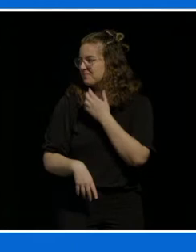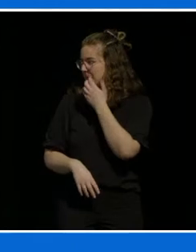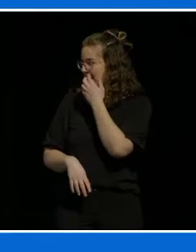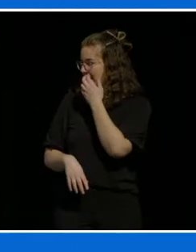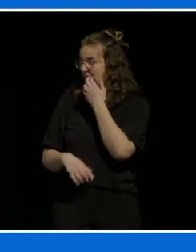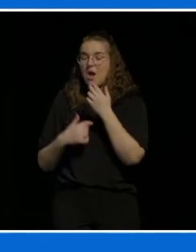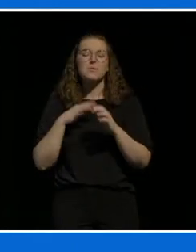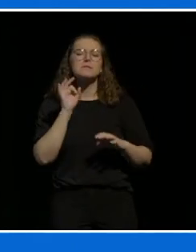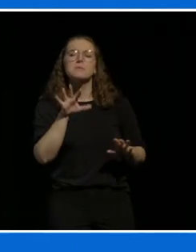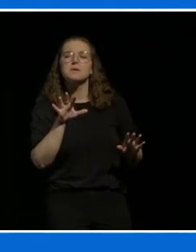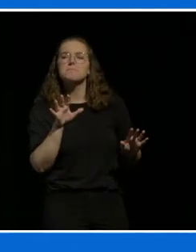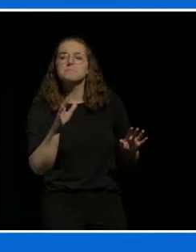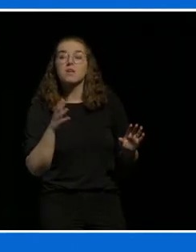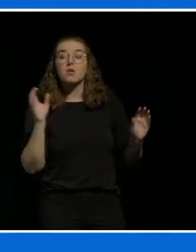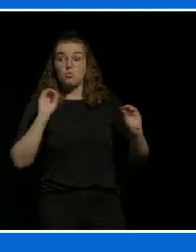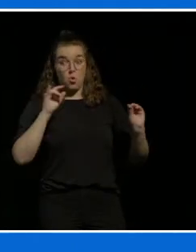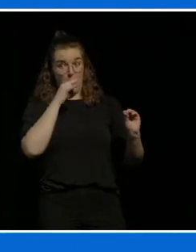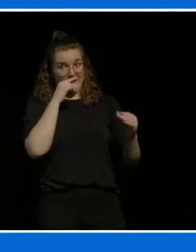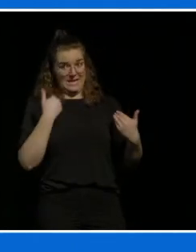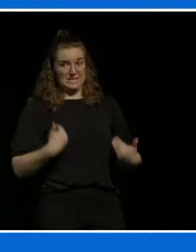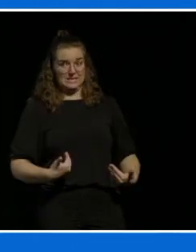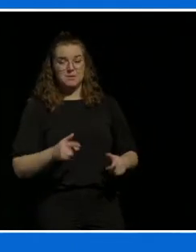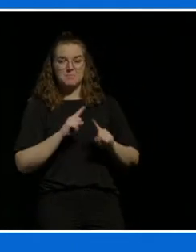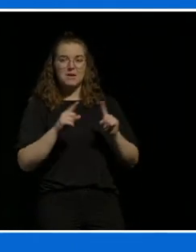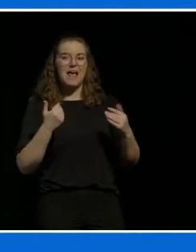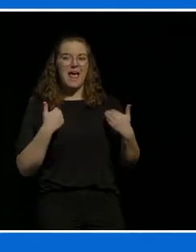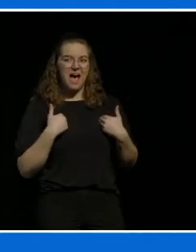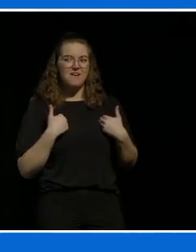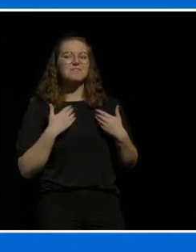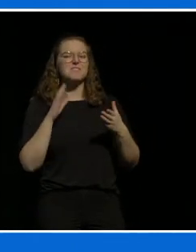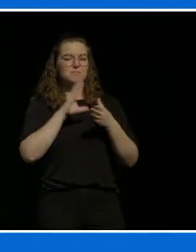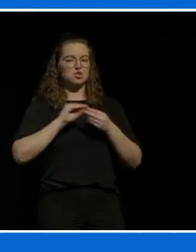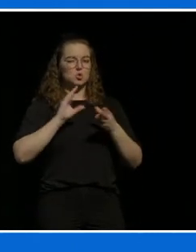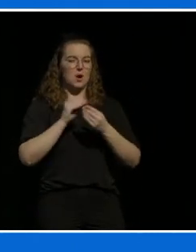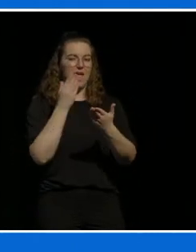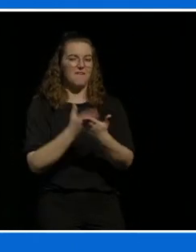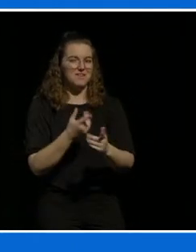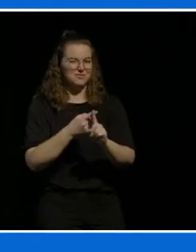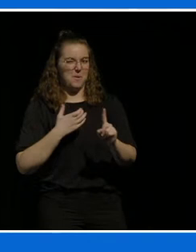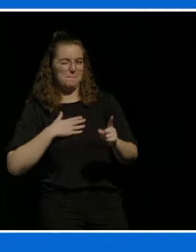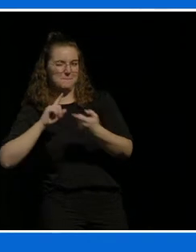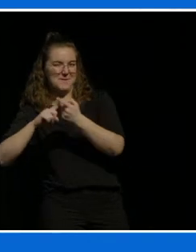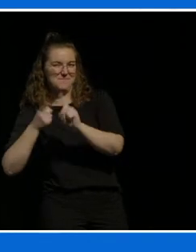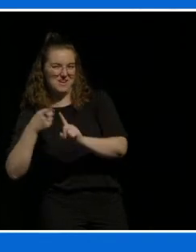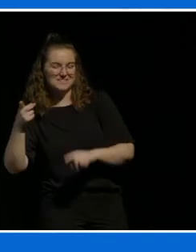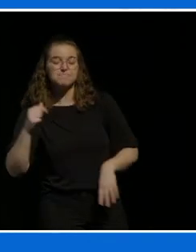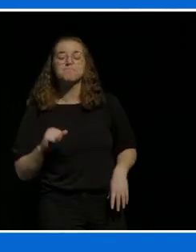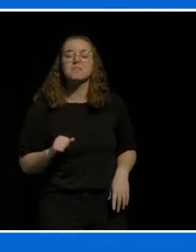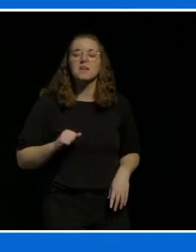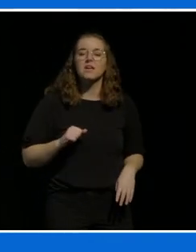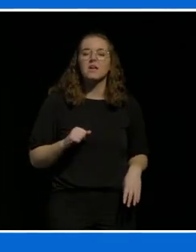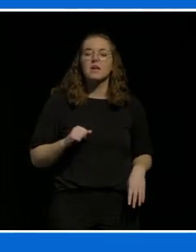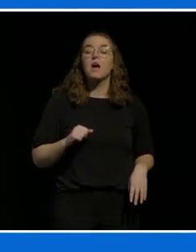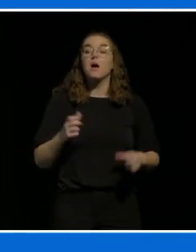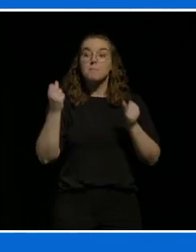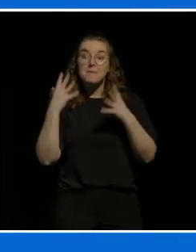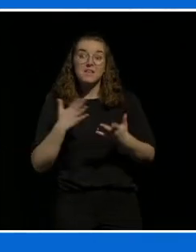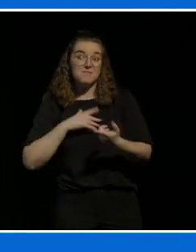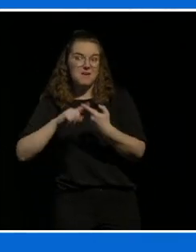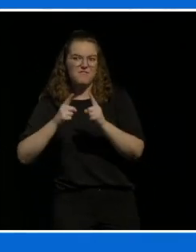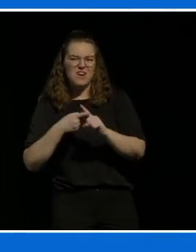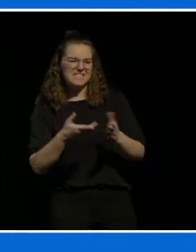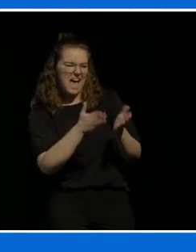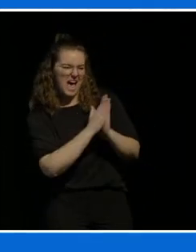I'll just jump in real quick. I don't have any kids, but I have some anecdotal evidence from friends who do. A lot of them ask their kids how they're